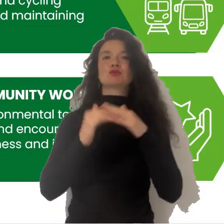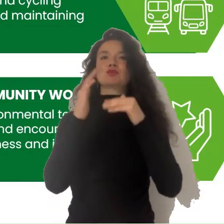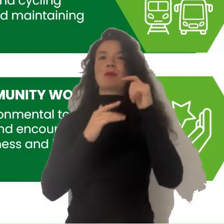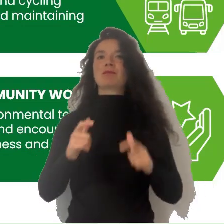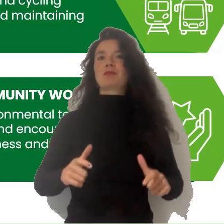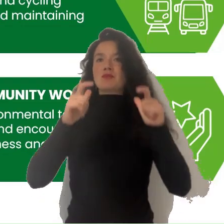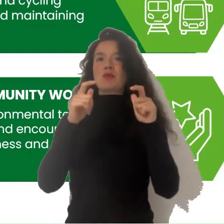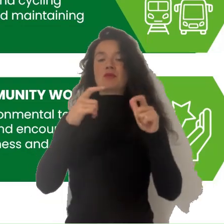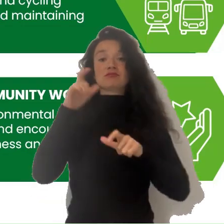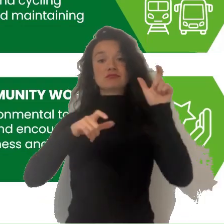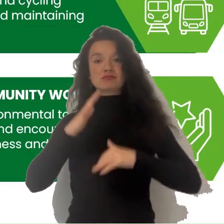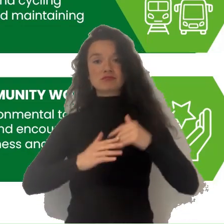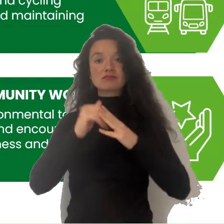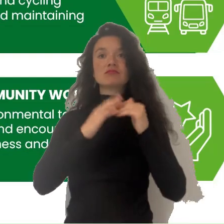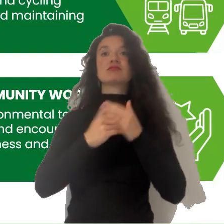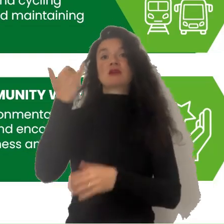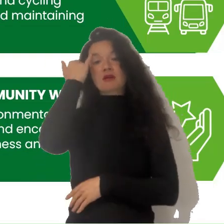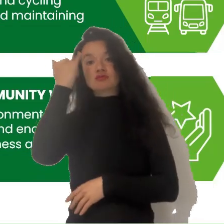installation and